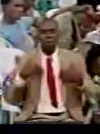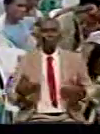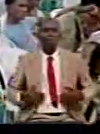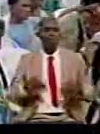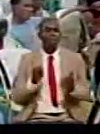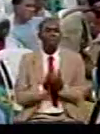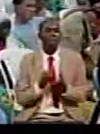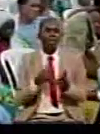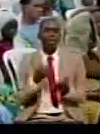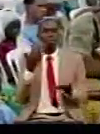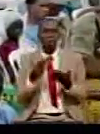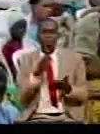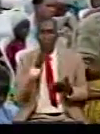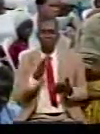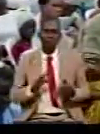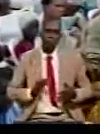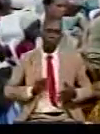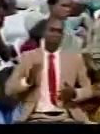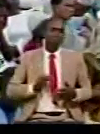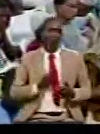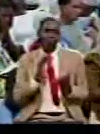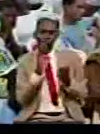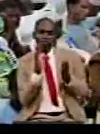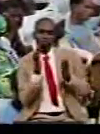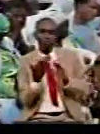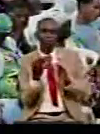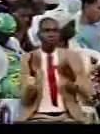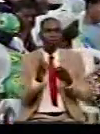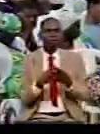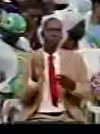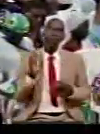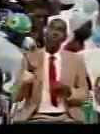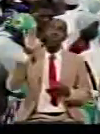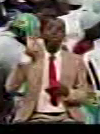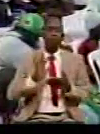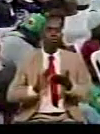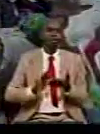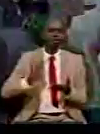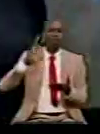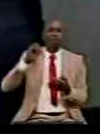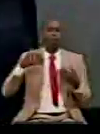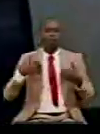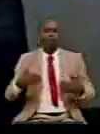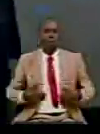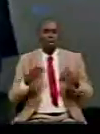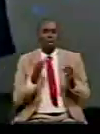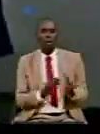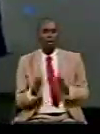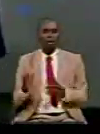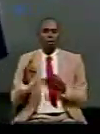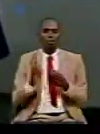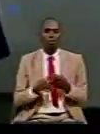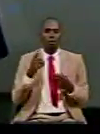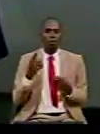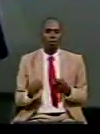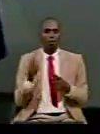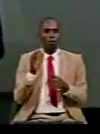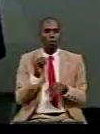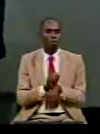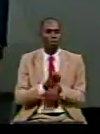be fashioned like unto his glorious body, according to the